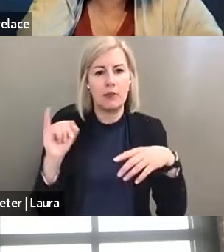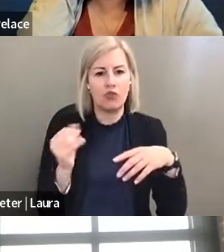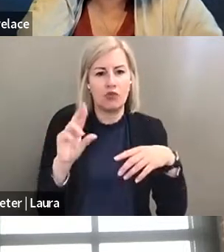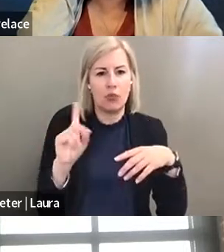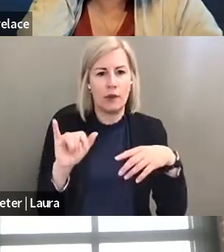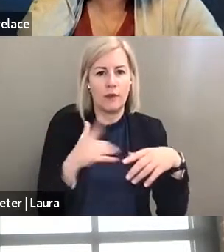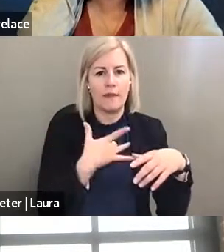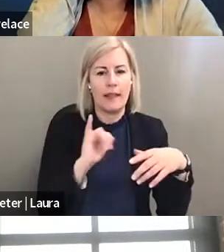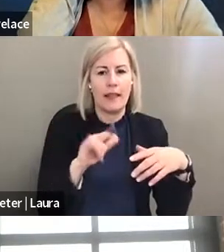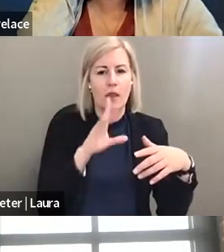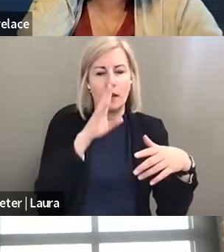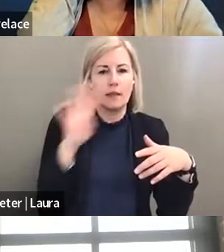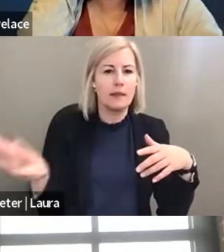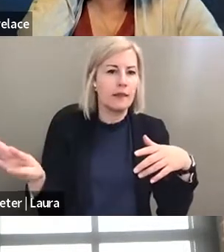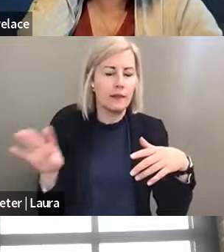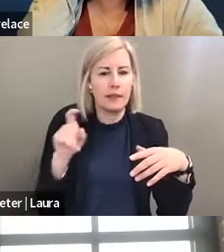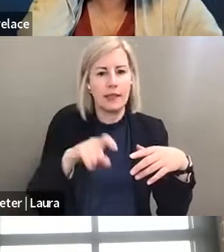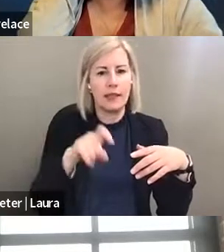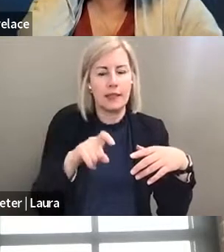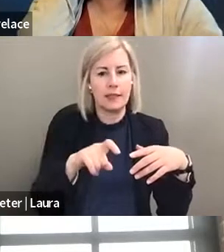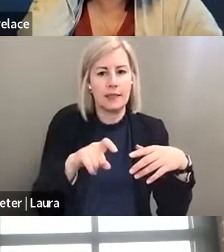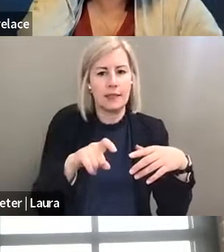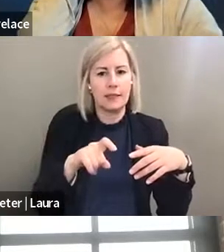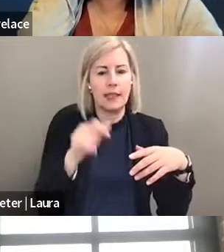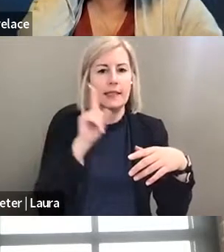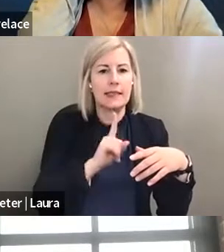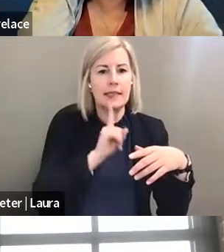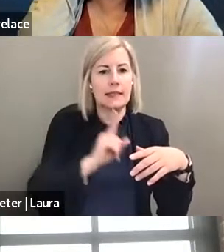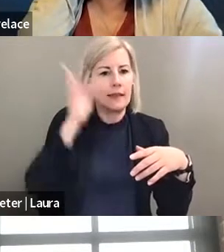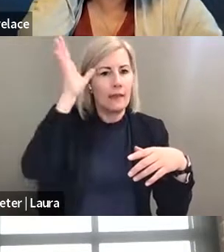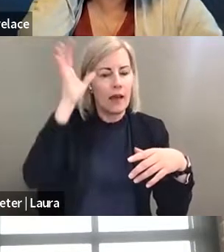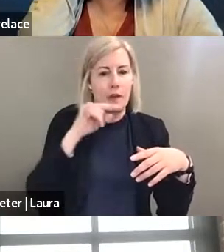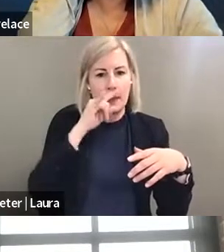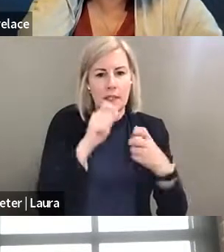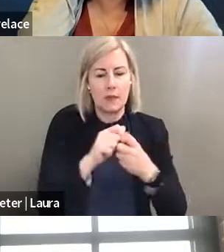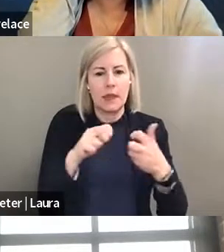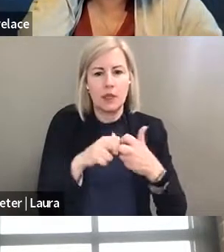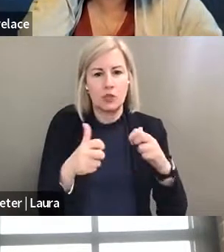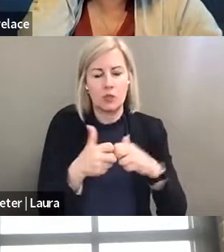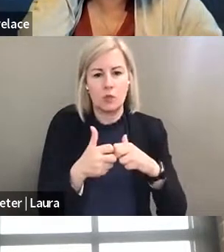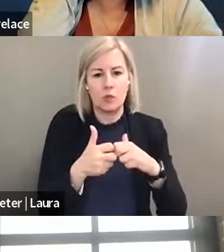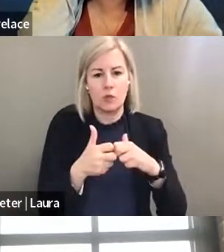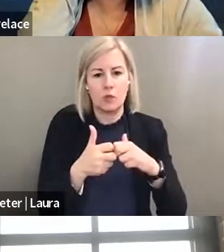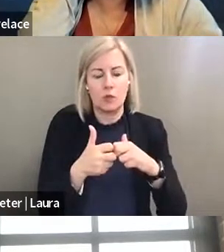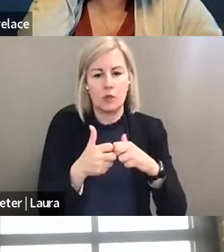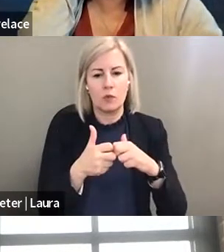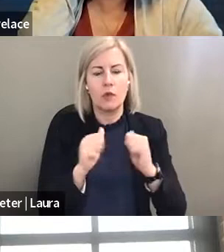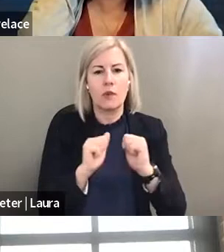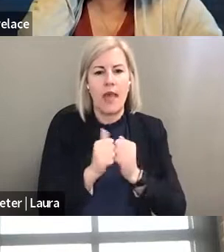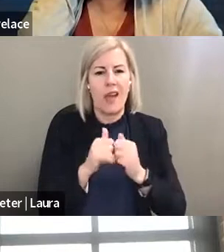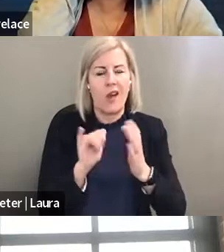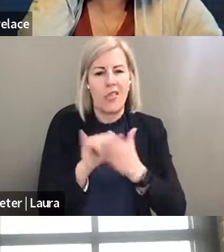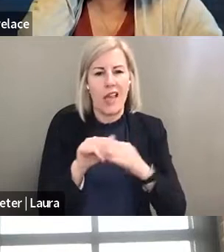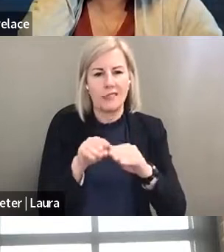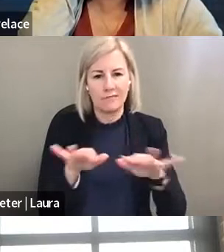feel like they're dismissing the needs of, in his case, a single father or kids with issues, and how that has a trickle down effect.